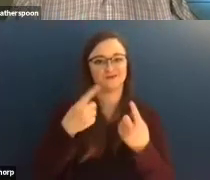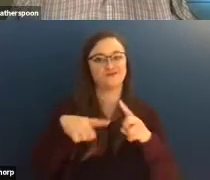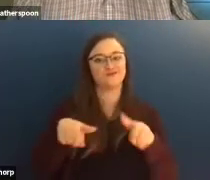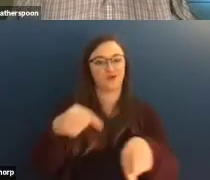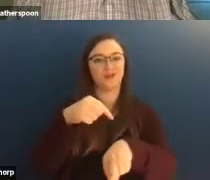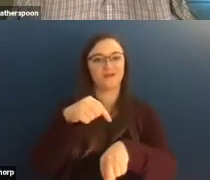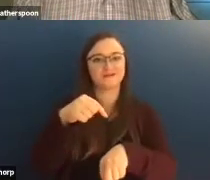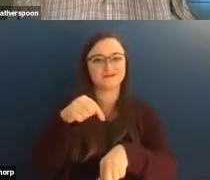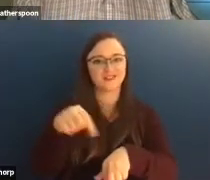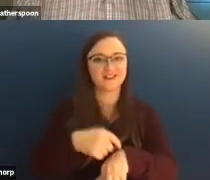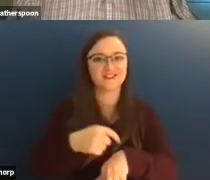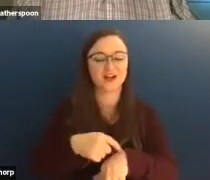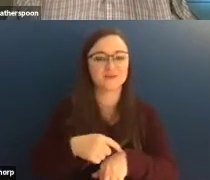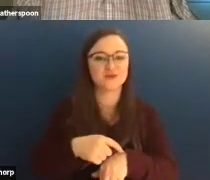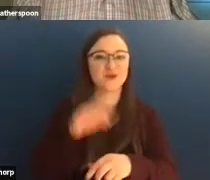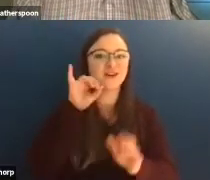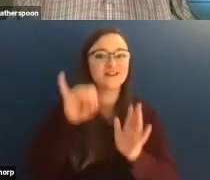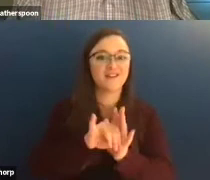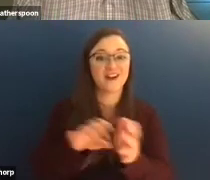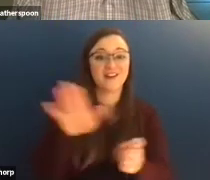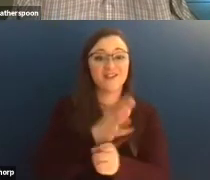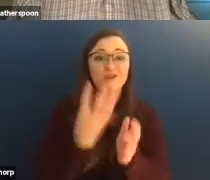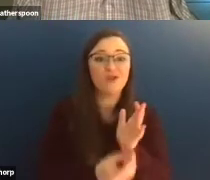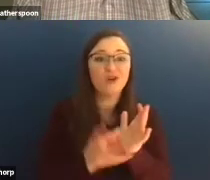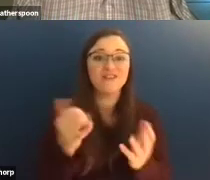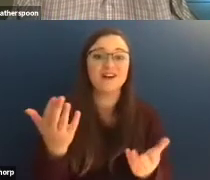identify and fill a void that exists.